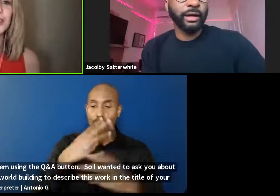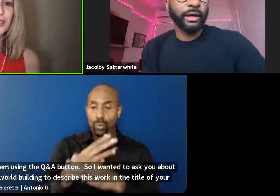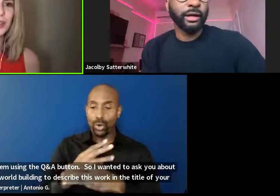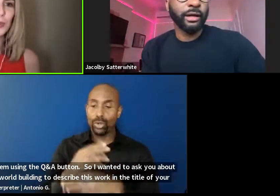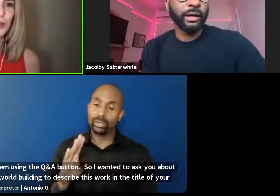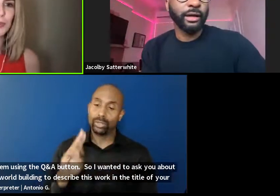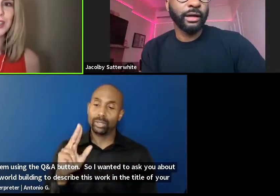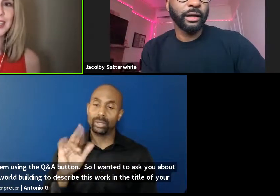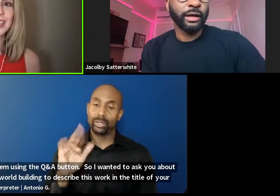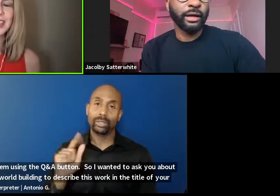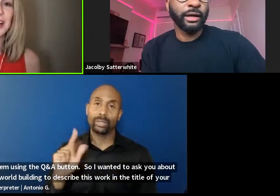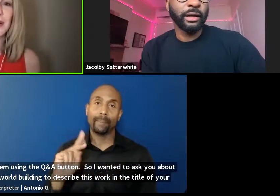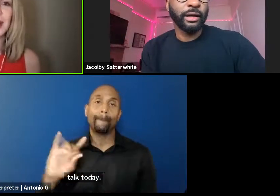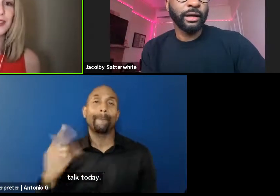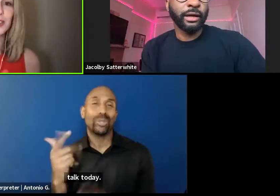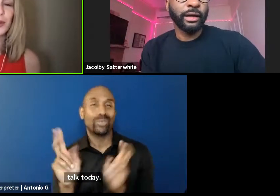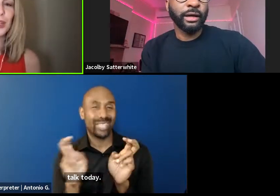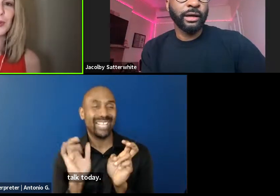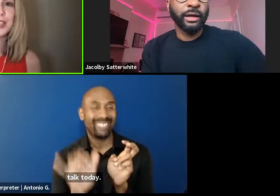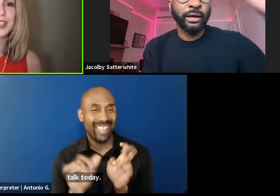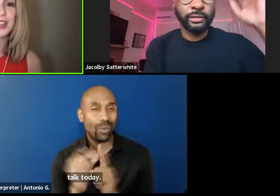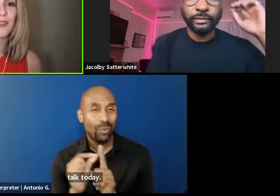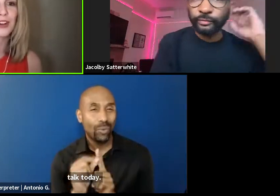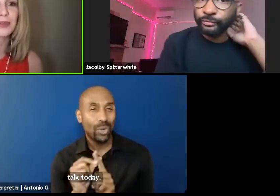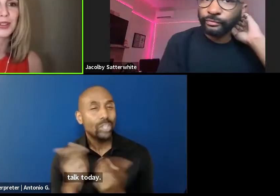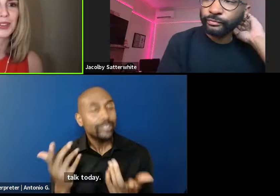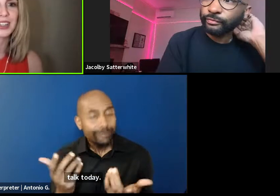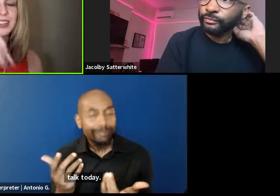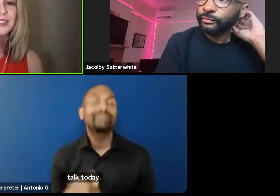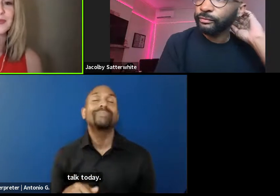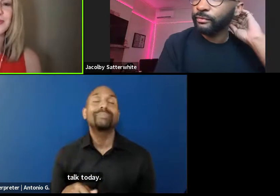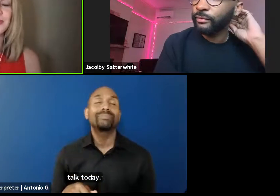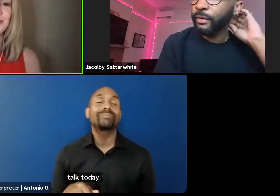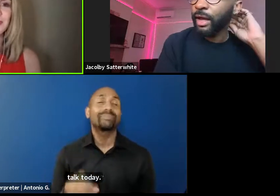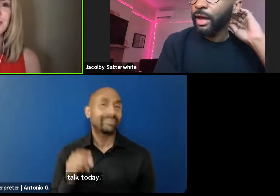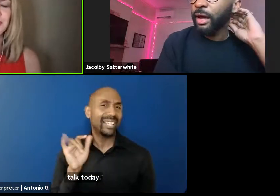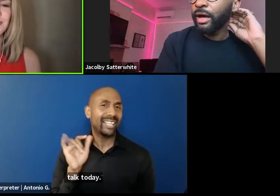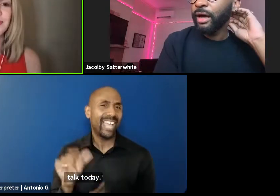Are you interested in world building? And if so, like, where does that come from, do you think?